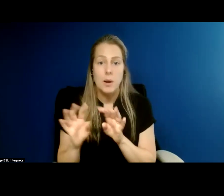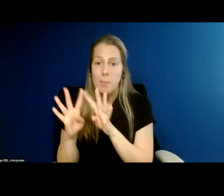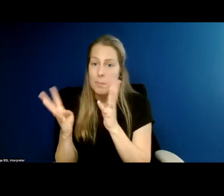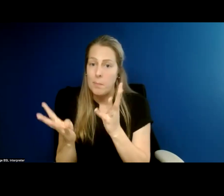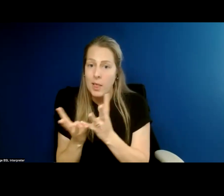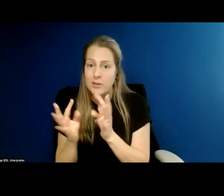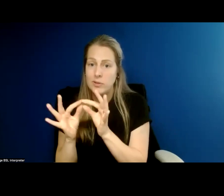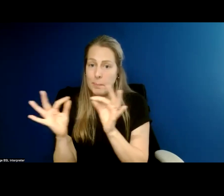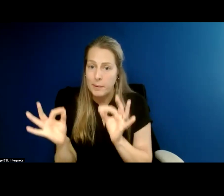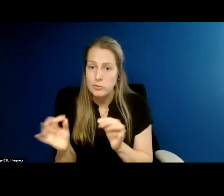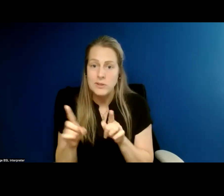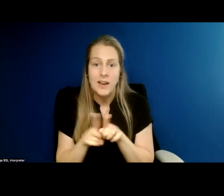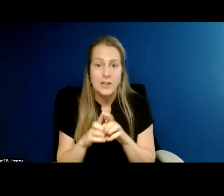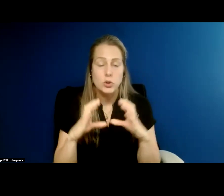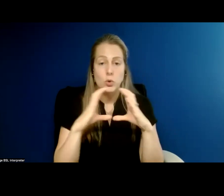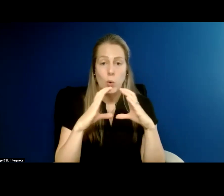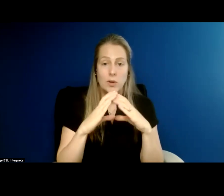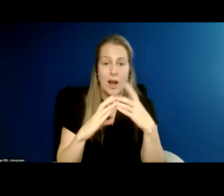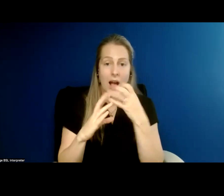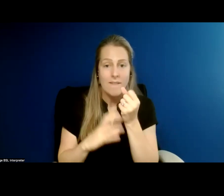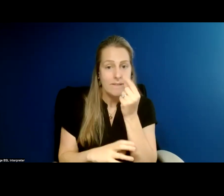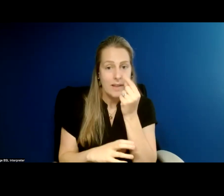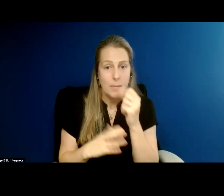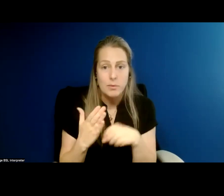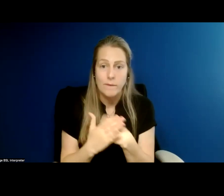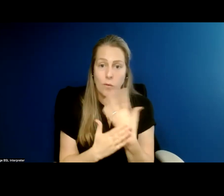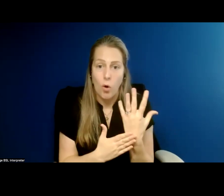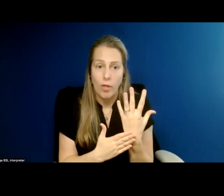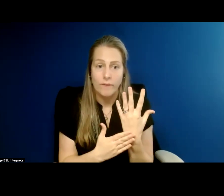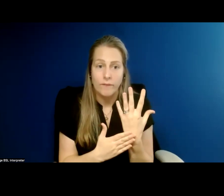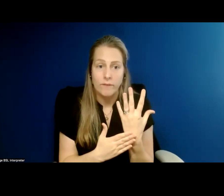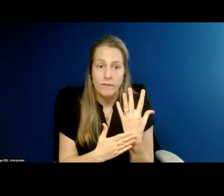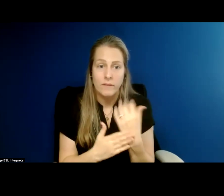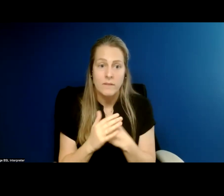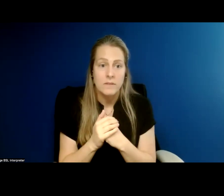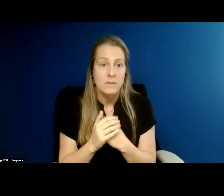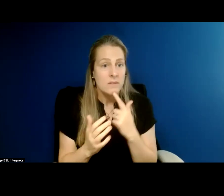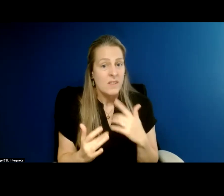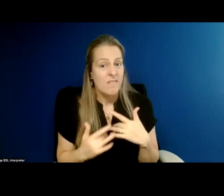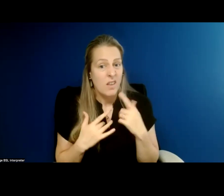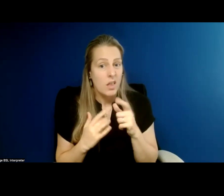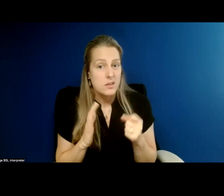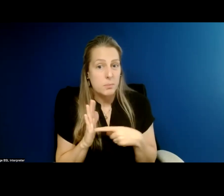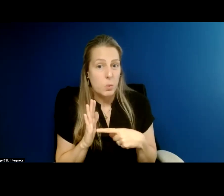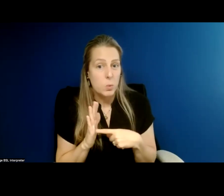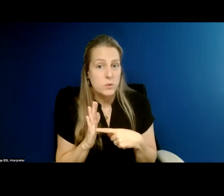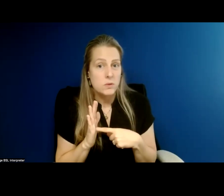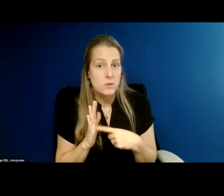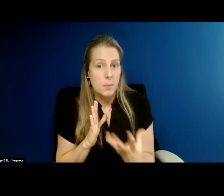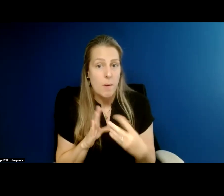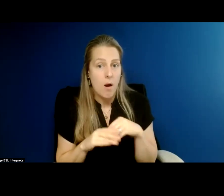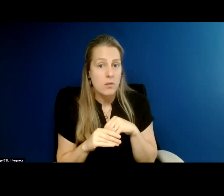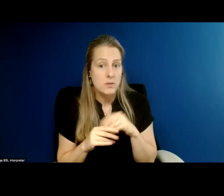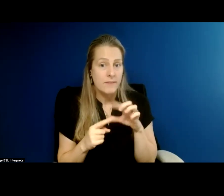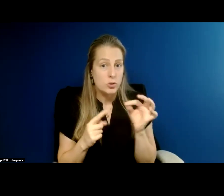ability to evolve as knowledge advances built into them. And I think that that's a really important part of the donut and